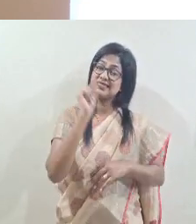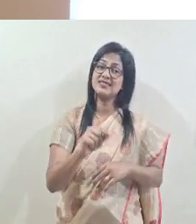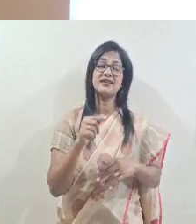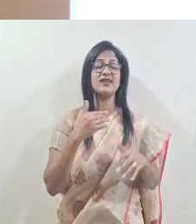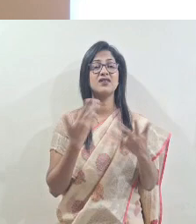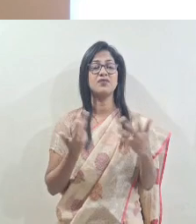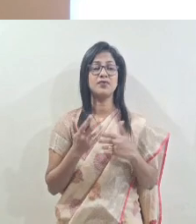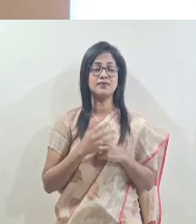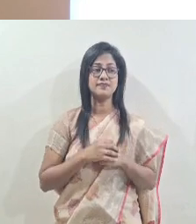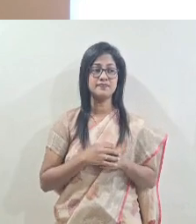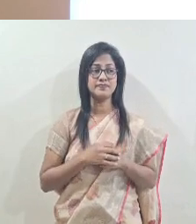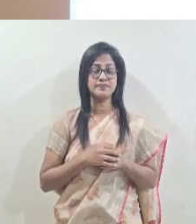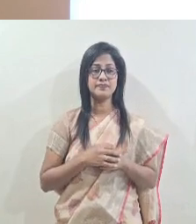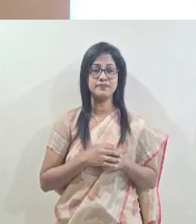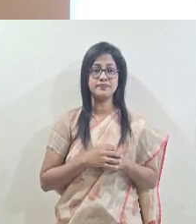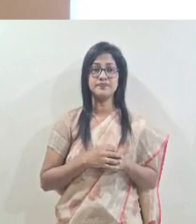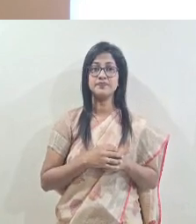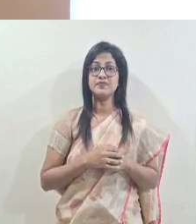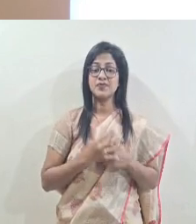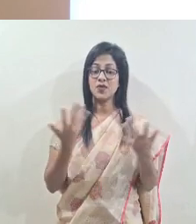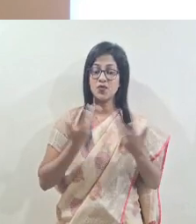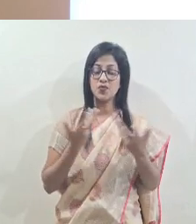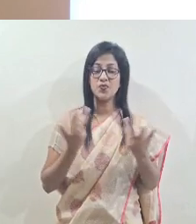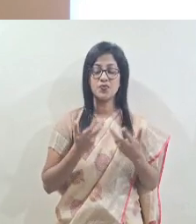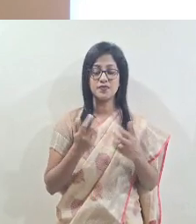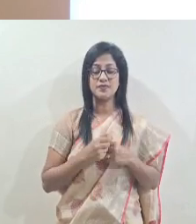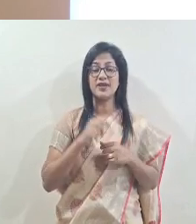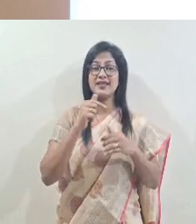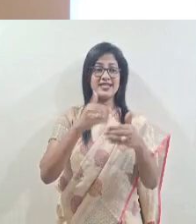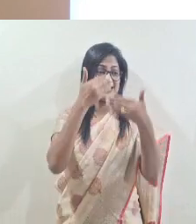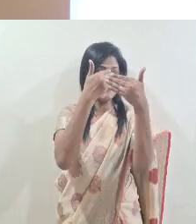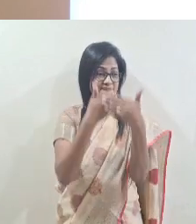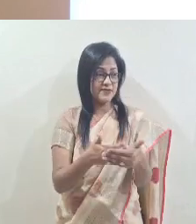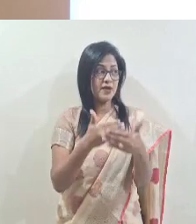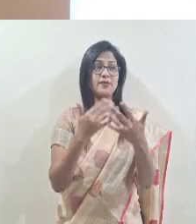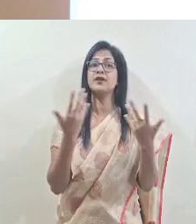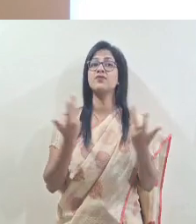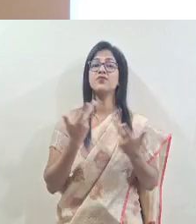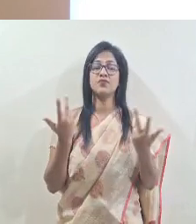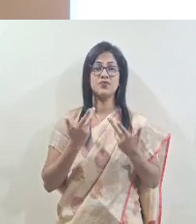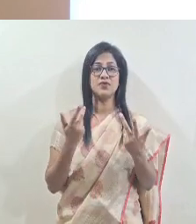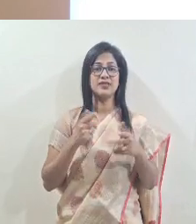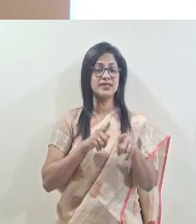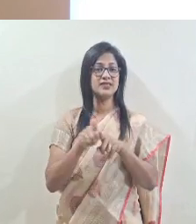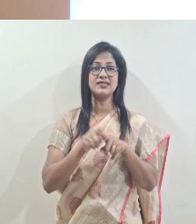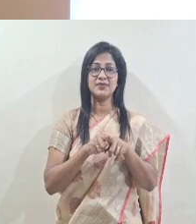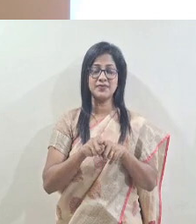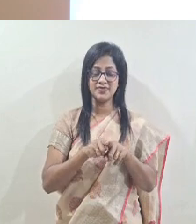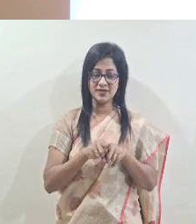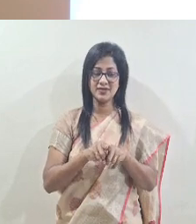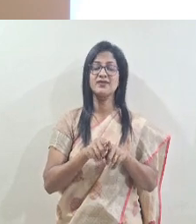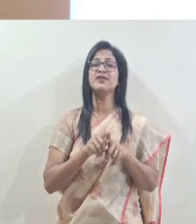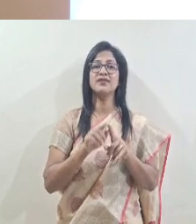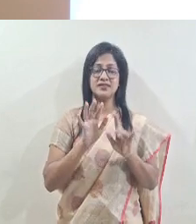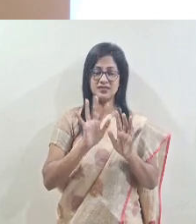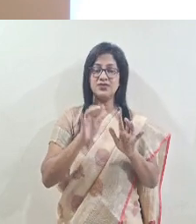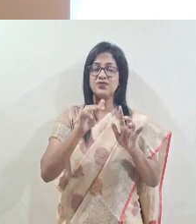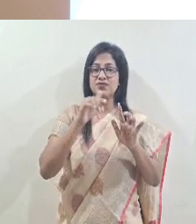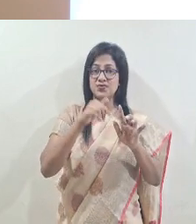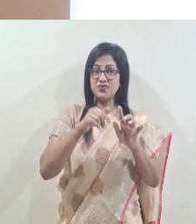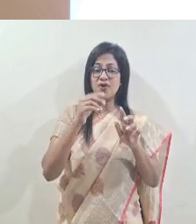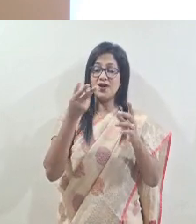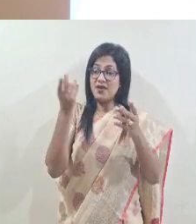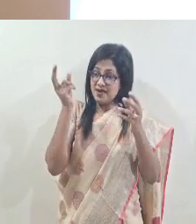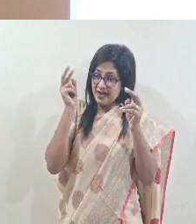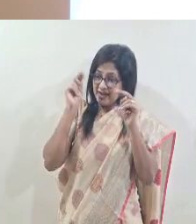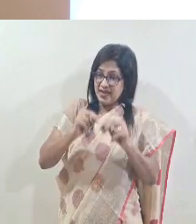is what are the benchmarks or say how to find that you need another